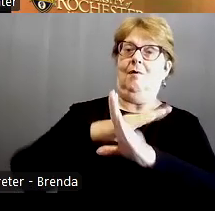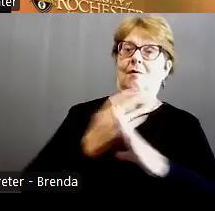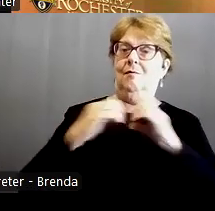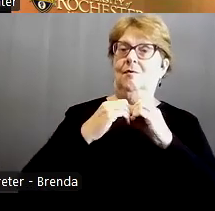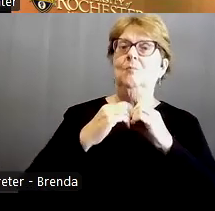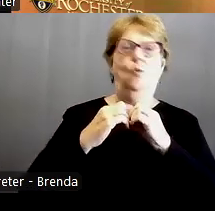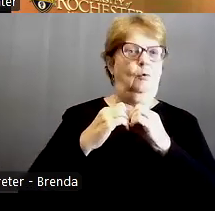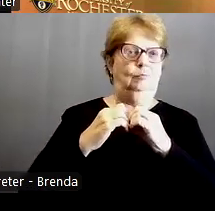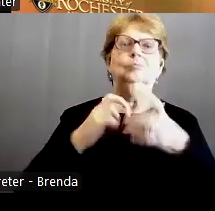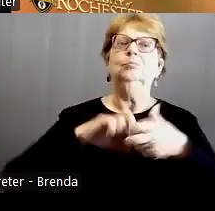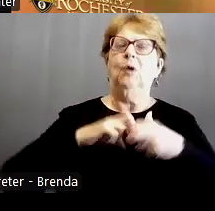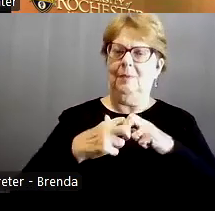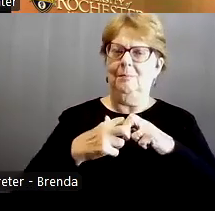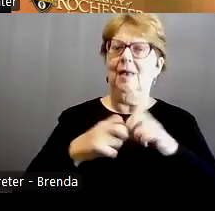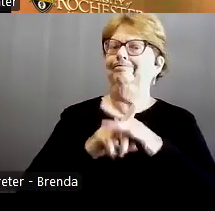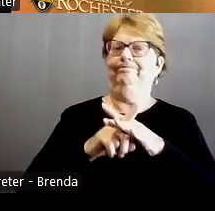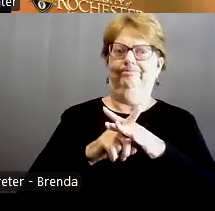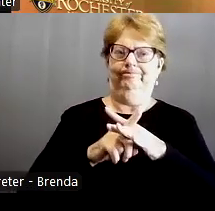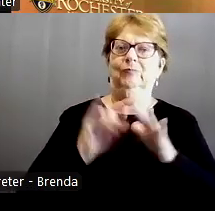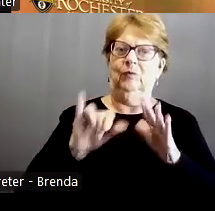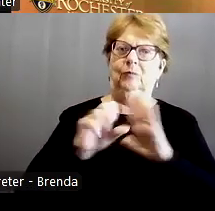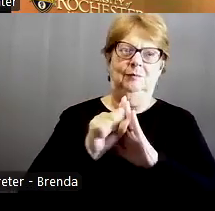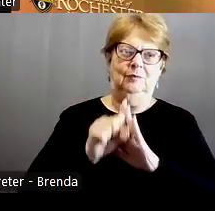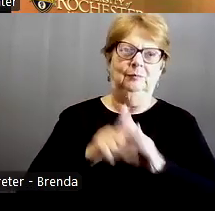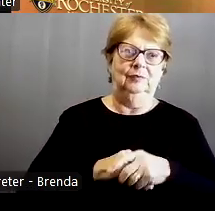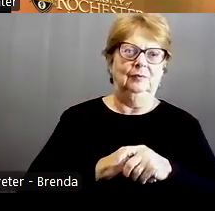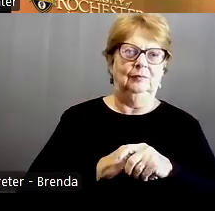and problematic the somatic symptoms.